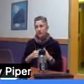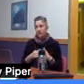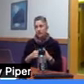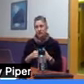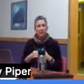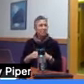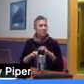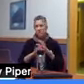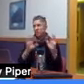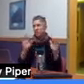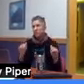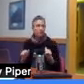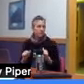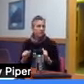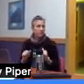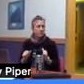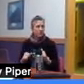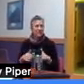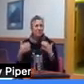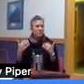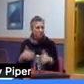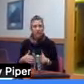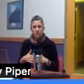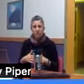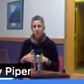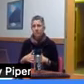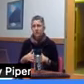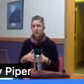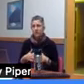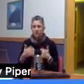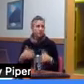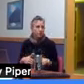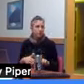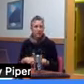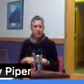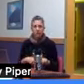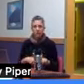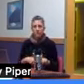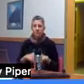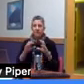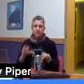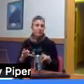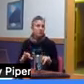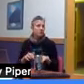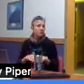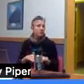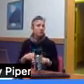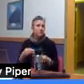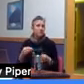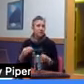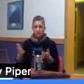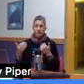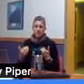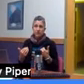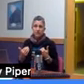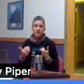was. And then the patient was so grateful afterwards. She was like, thank you so much for helping me not be pregnant anymore, even though in the middle she